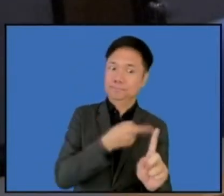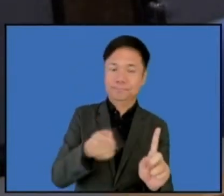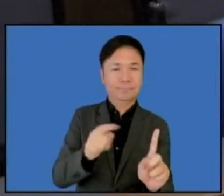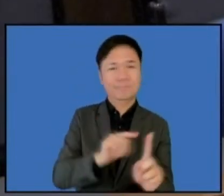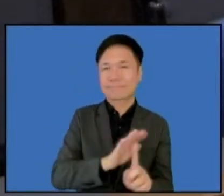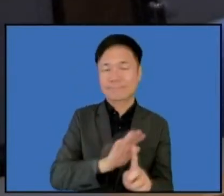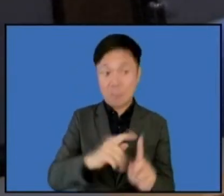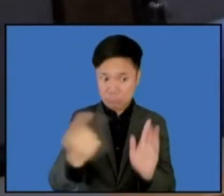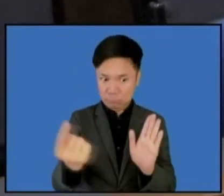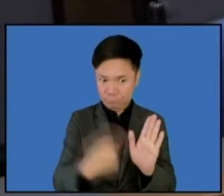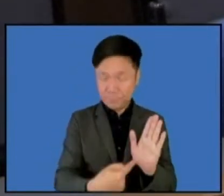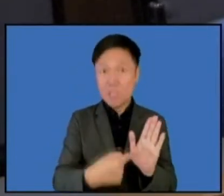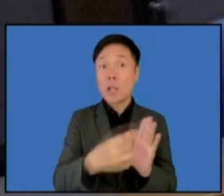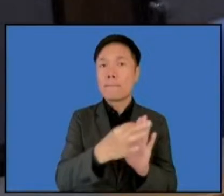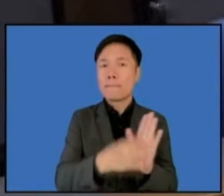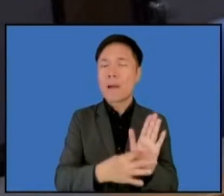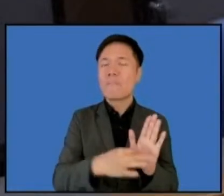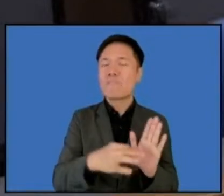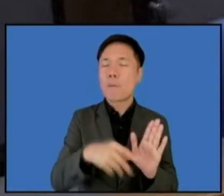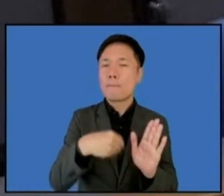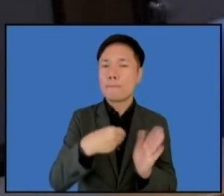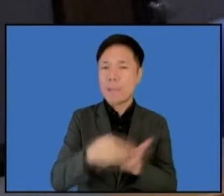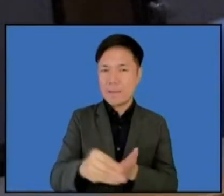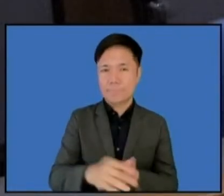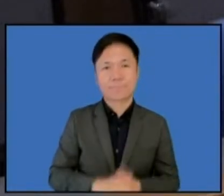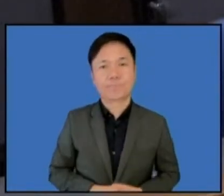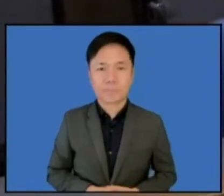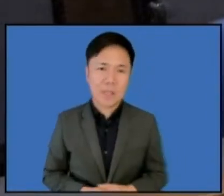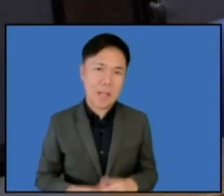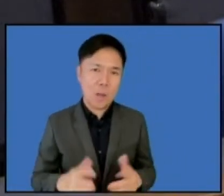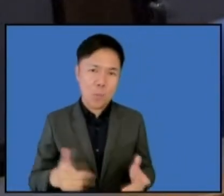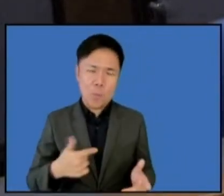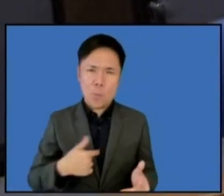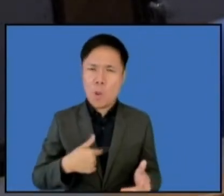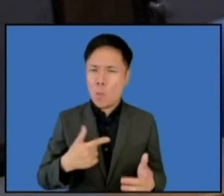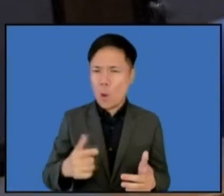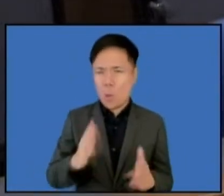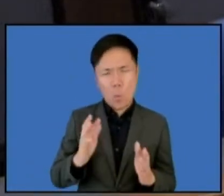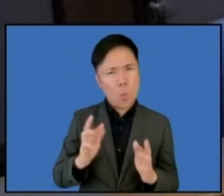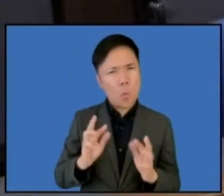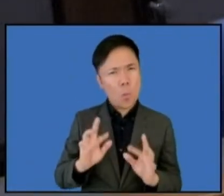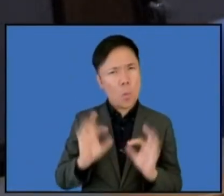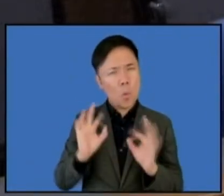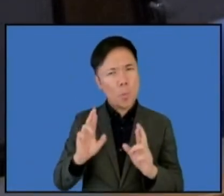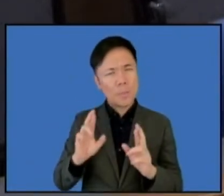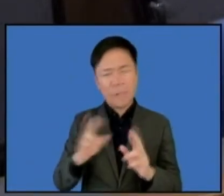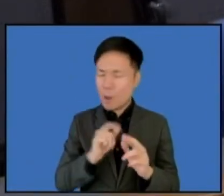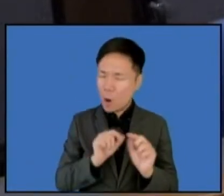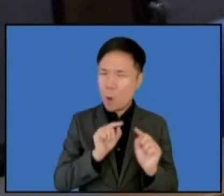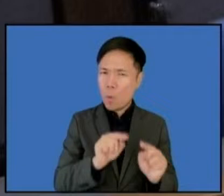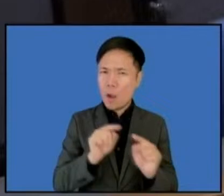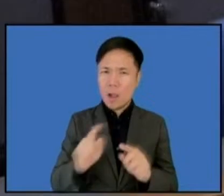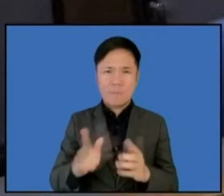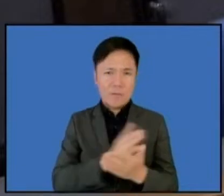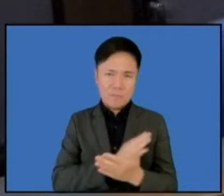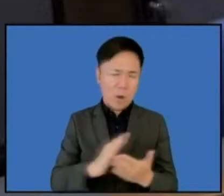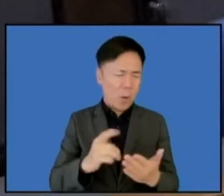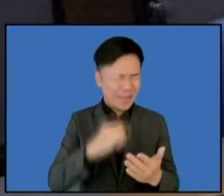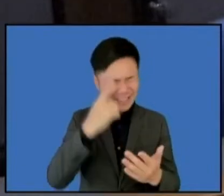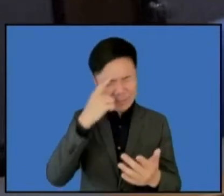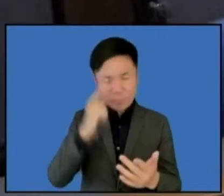countries. We as civil society organizations want to be included as part of BLA implementation oversight